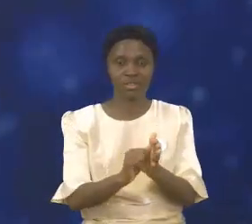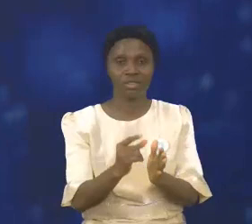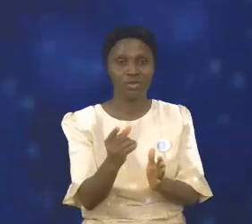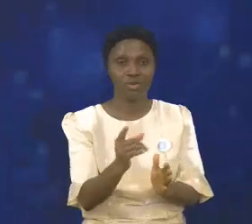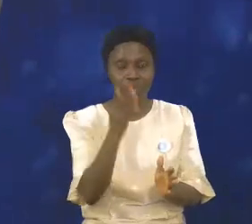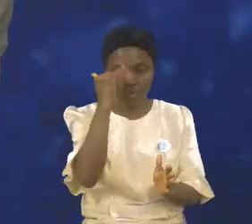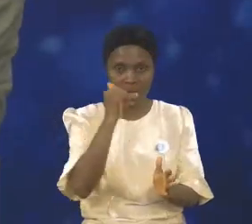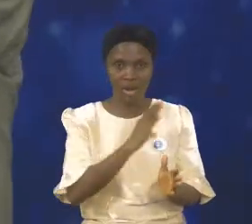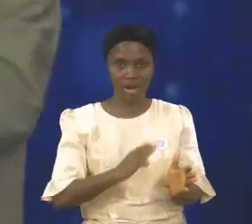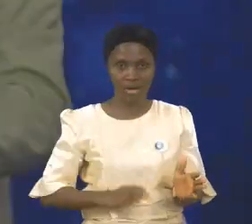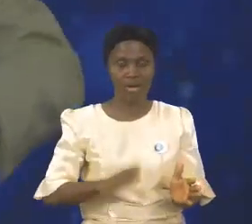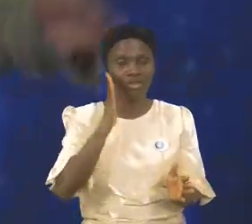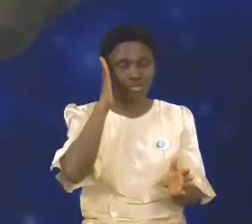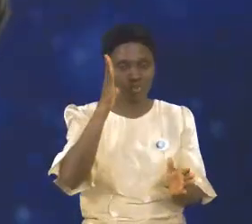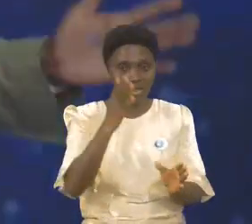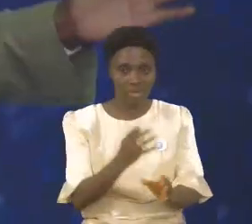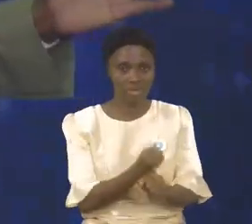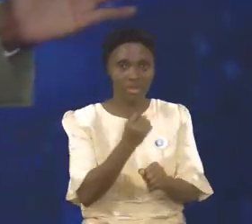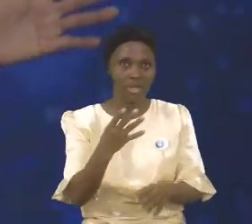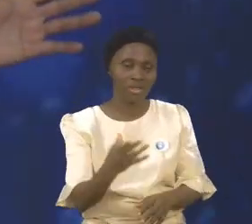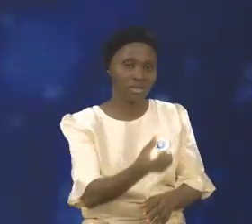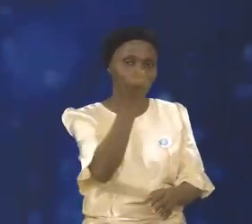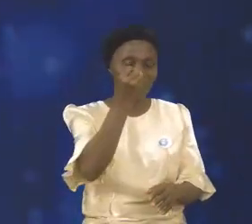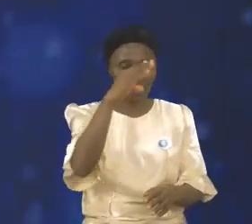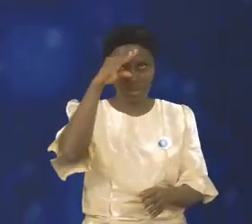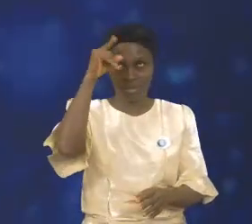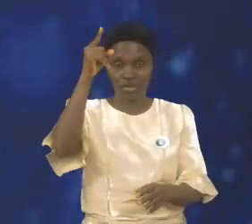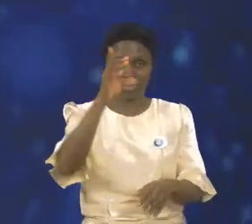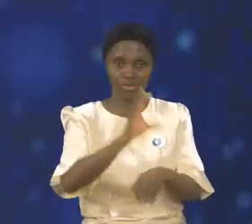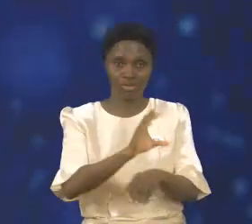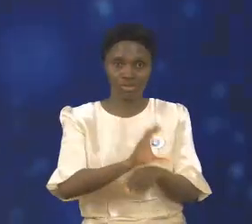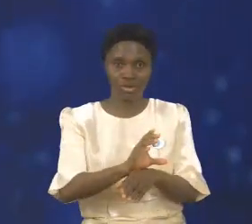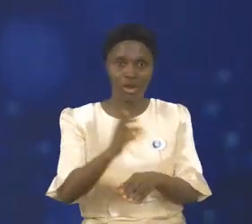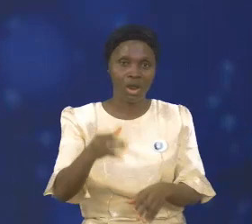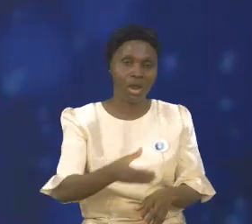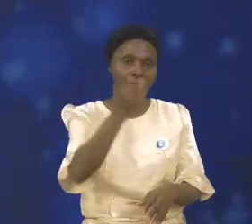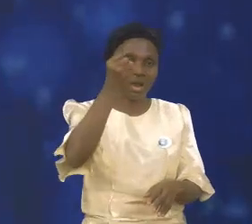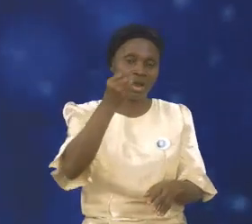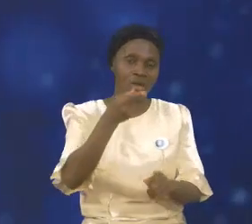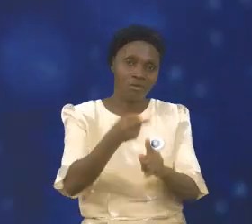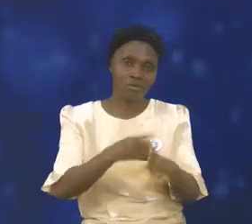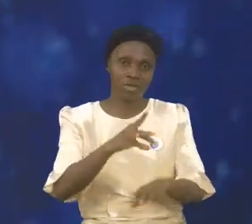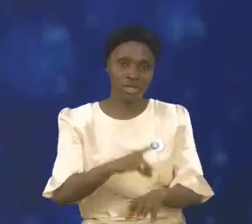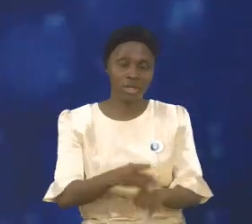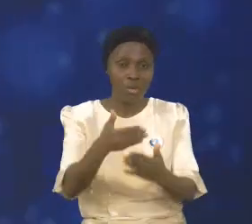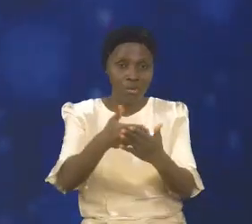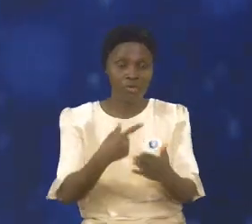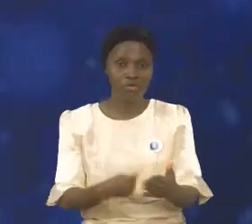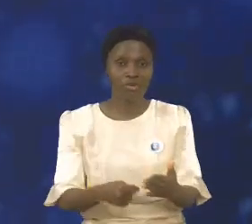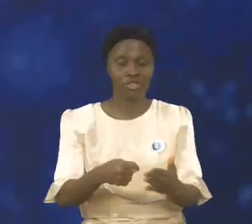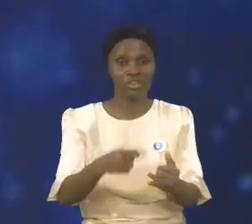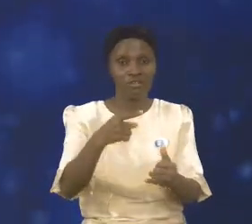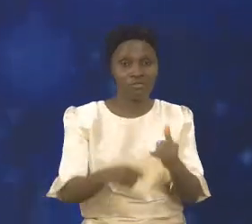body of Christ. He'll take us out of the earth before the final manifestation of that